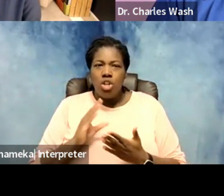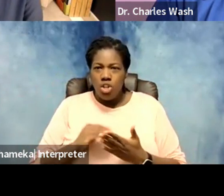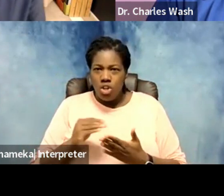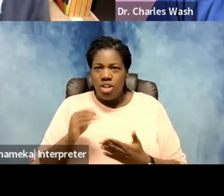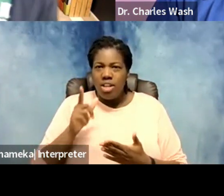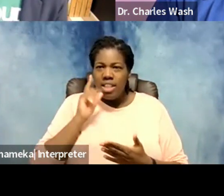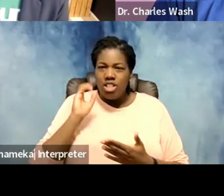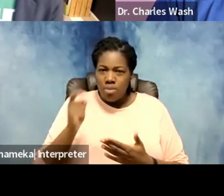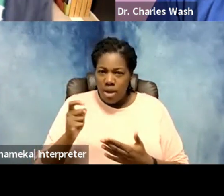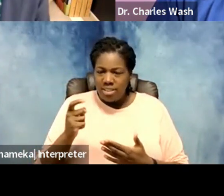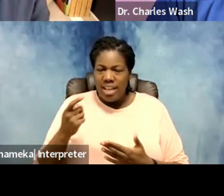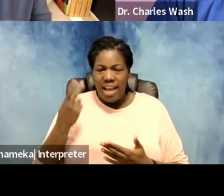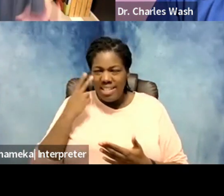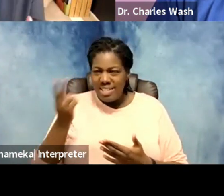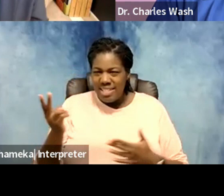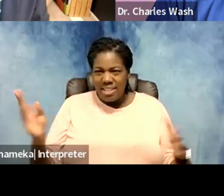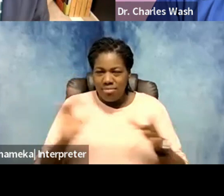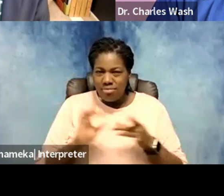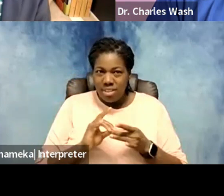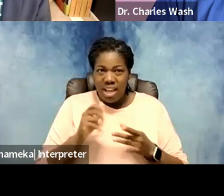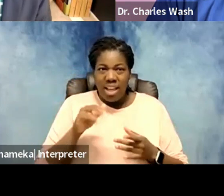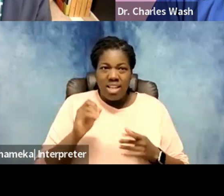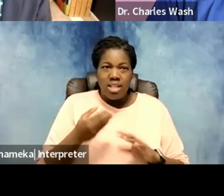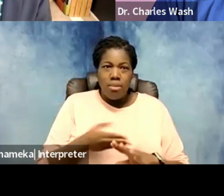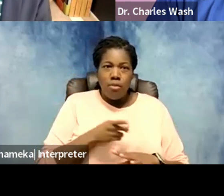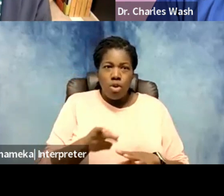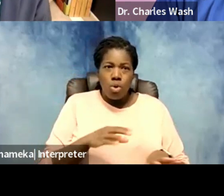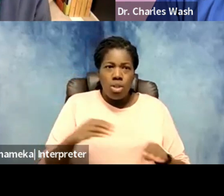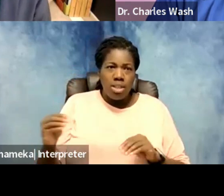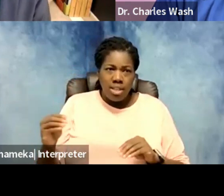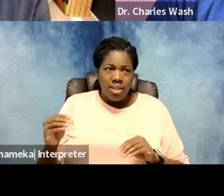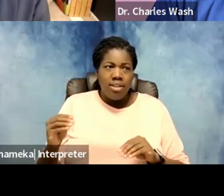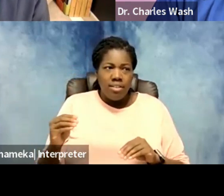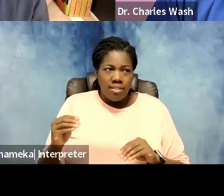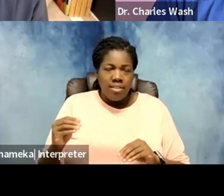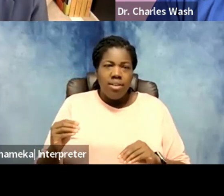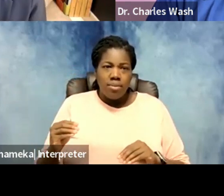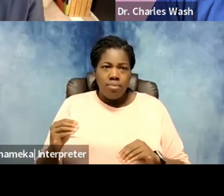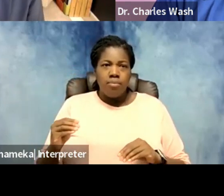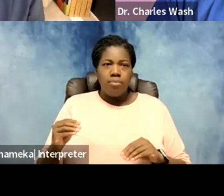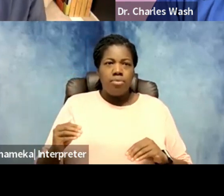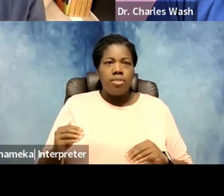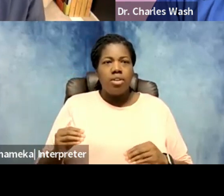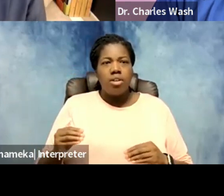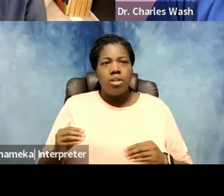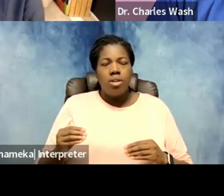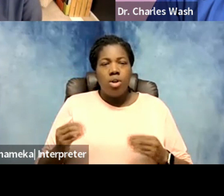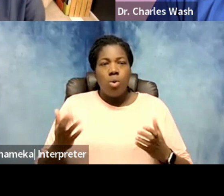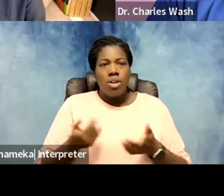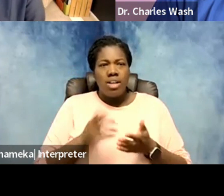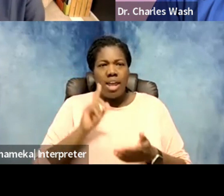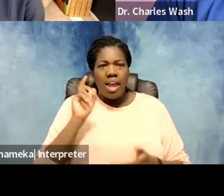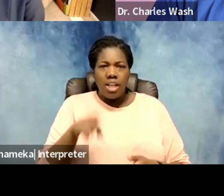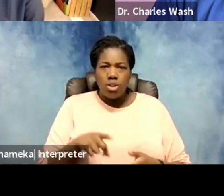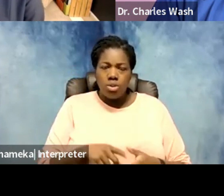right there. Cassie, before you turn off your video or disappear today, I want to ask you a